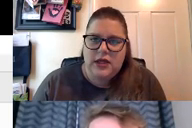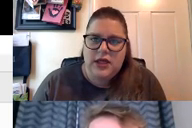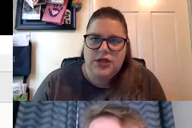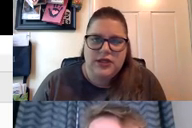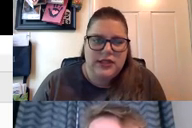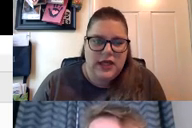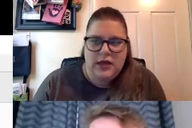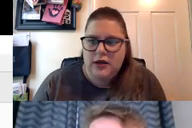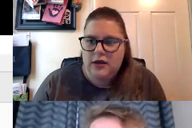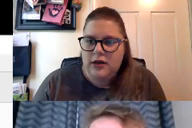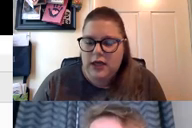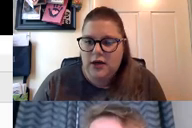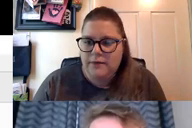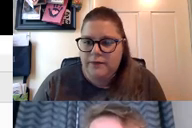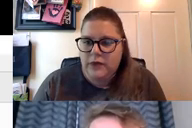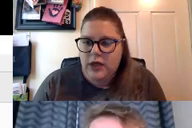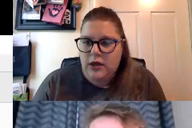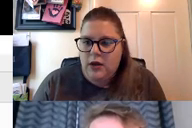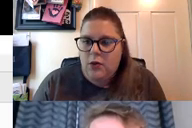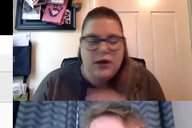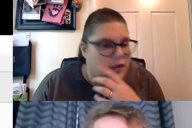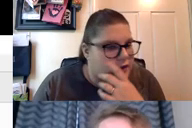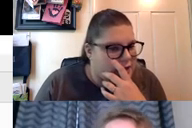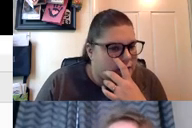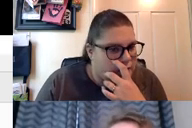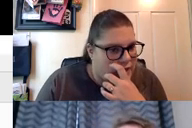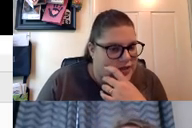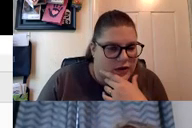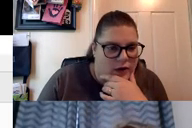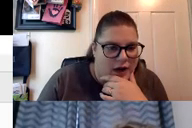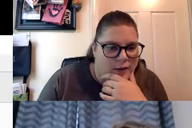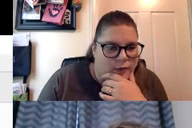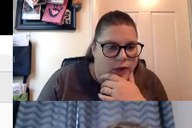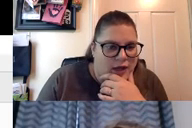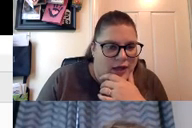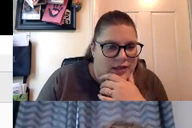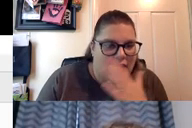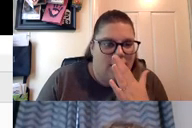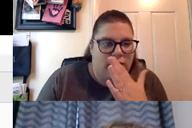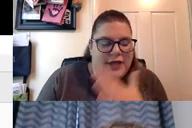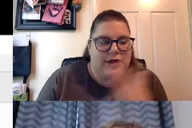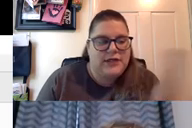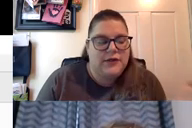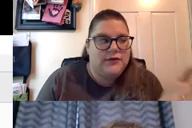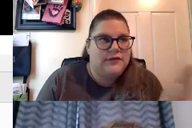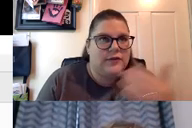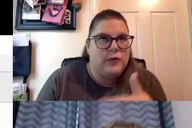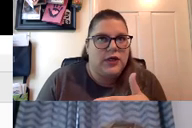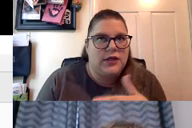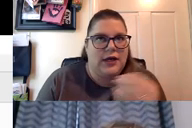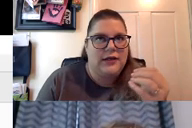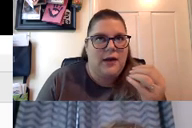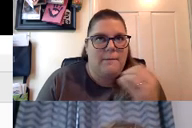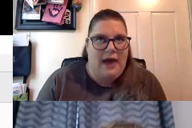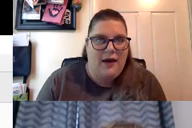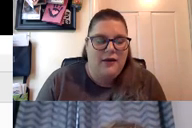be easier to see here. One of the things that we ran into is that when I transfer over from